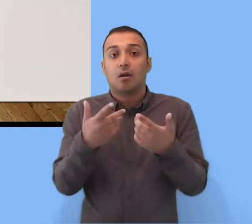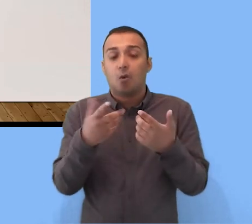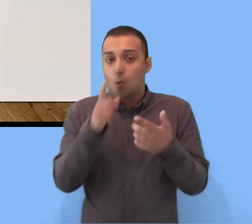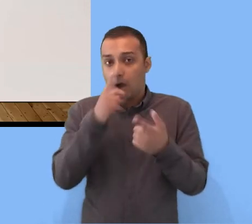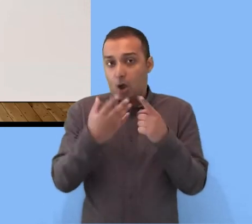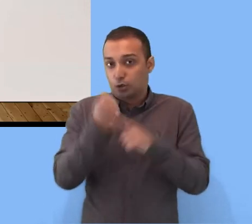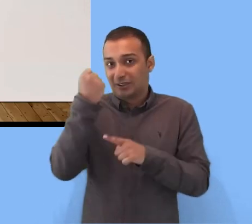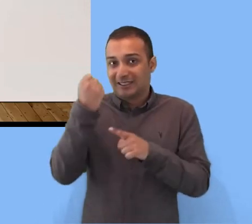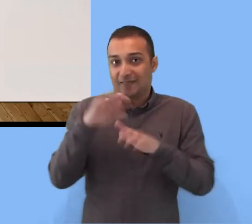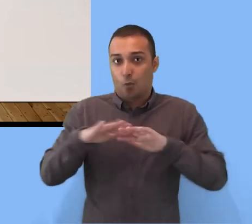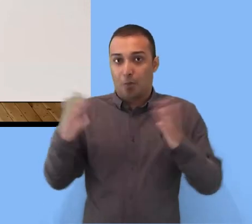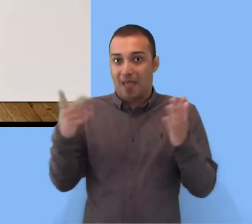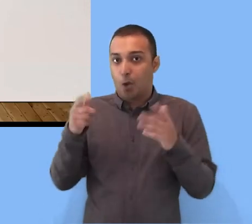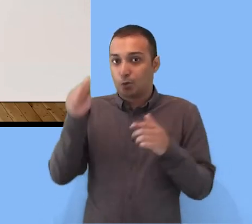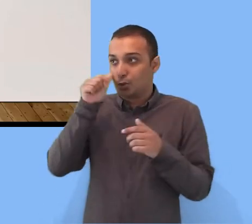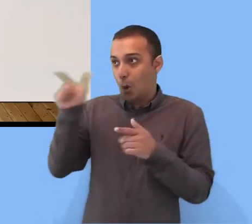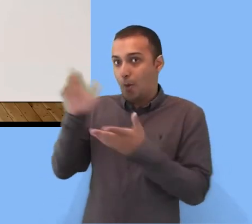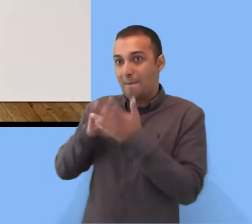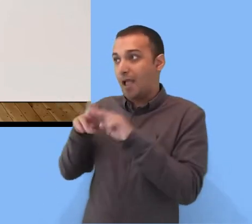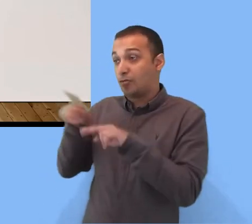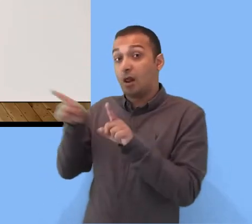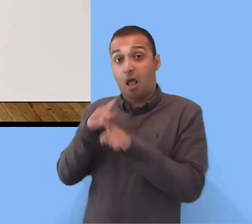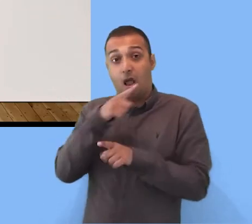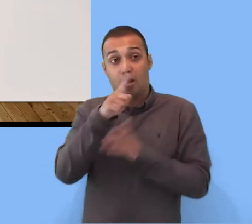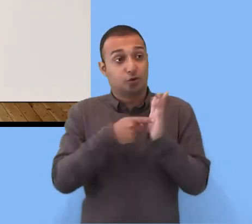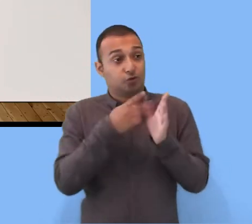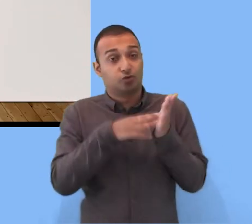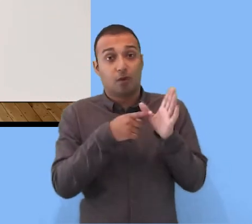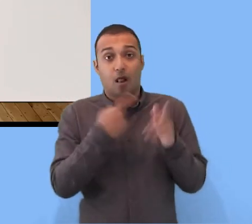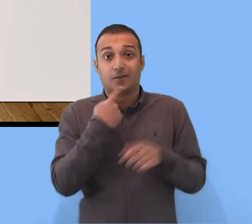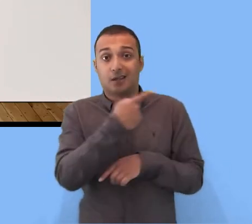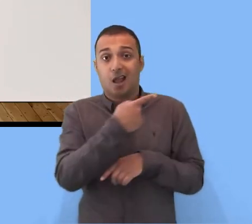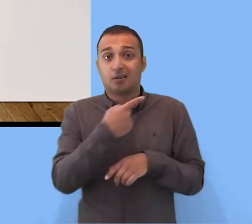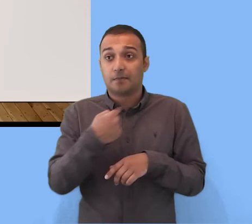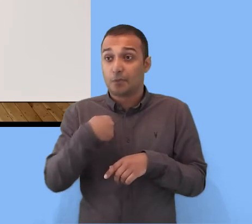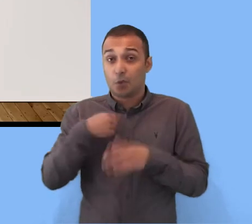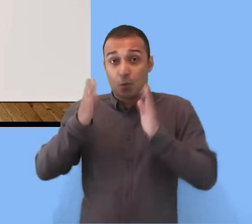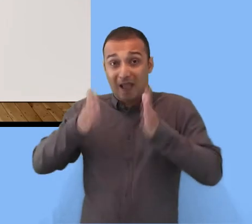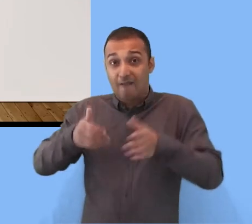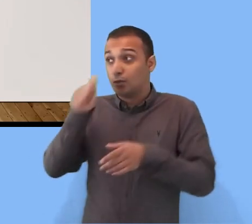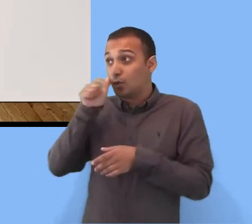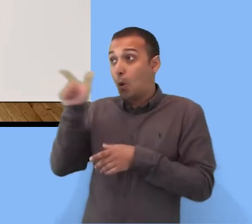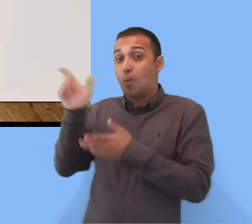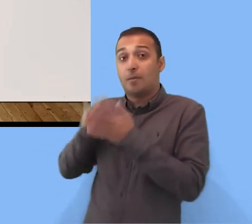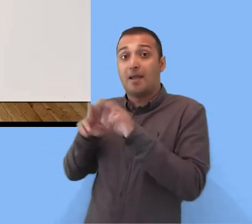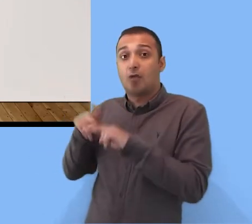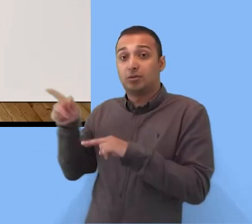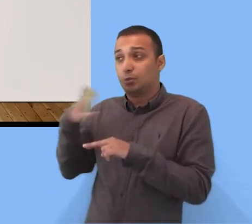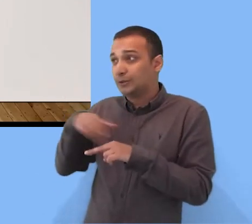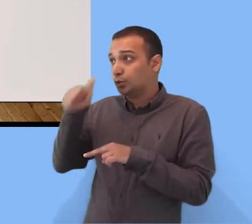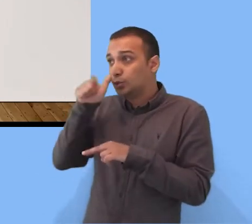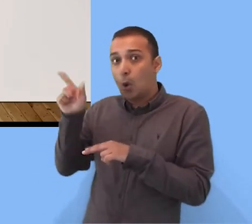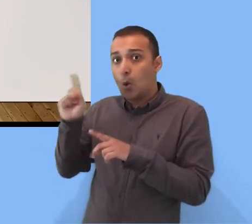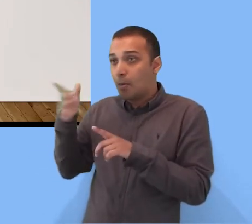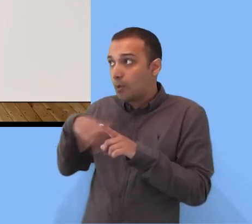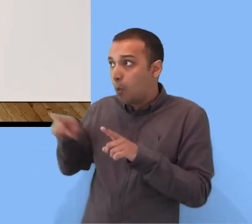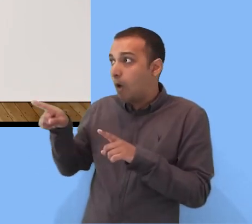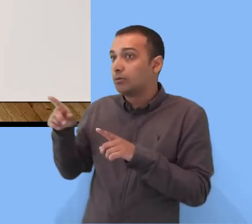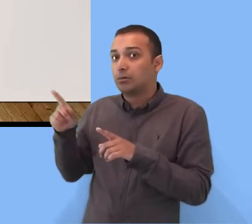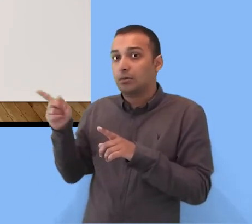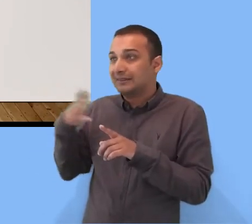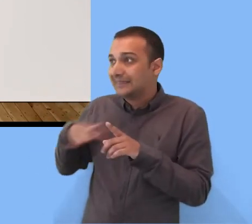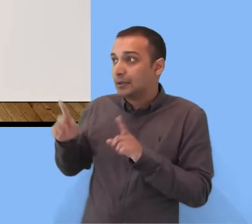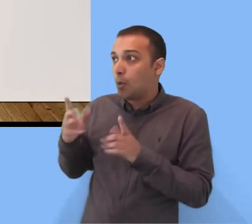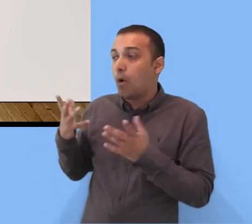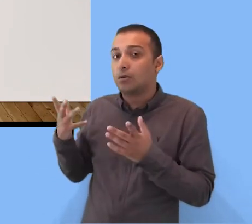What Jamel was saying at the beginning, you need to know your parents. You need to know what they want and what they need. We need to design these